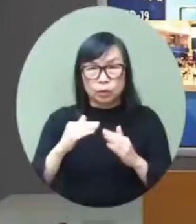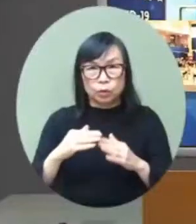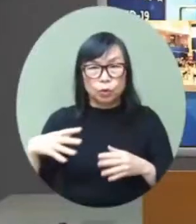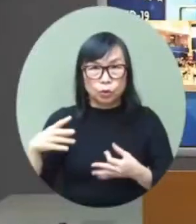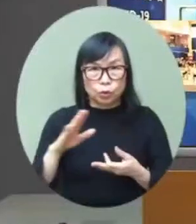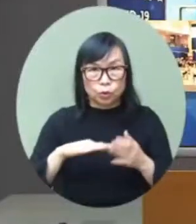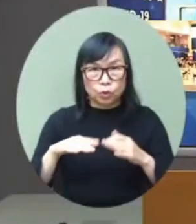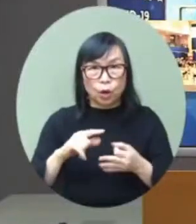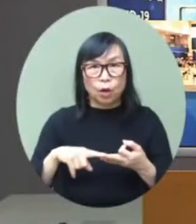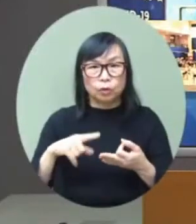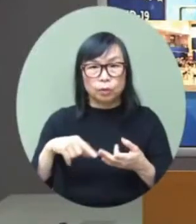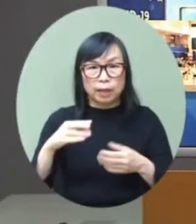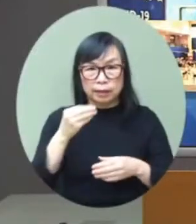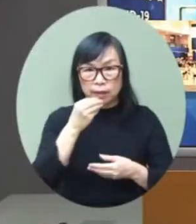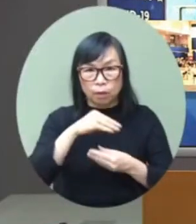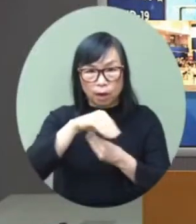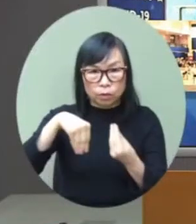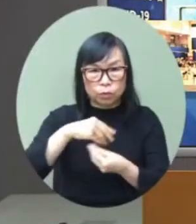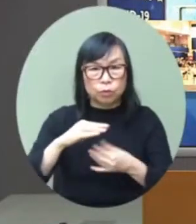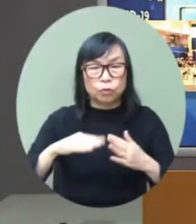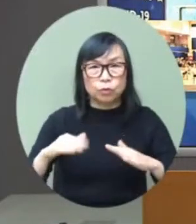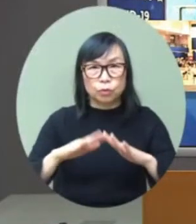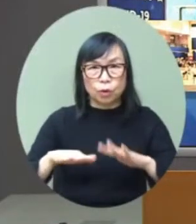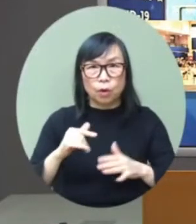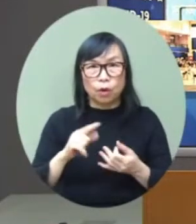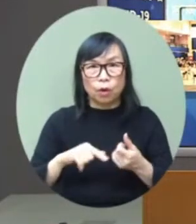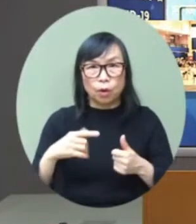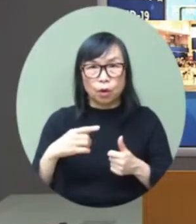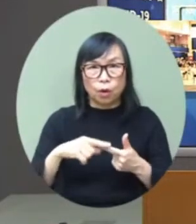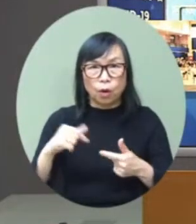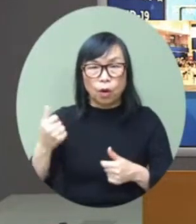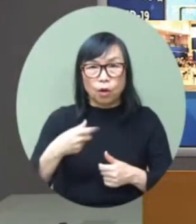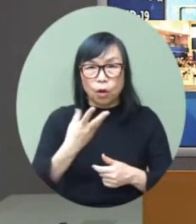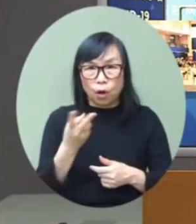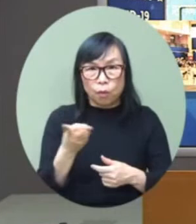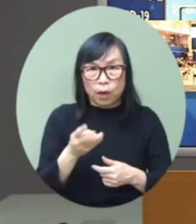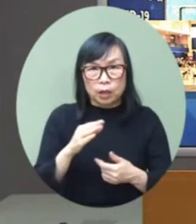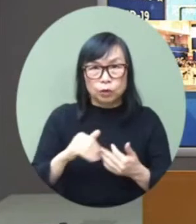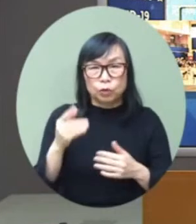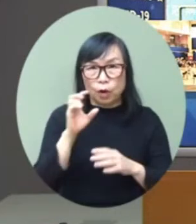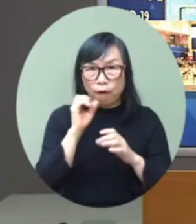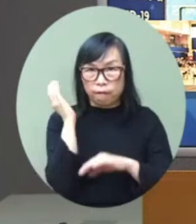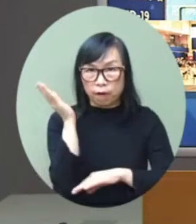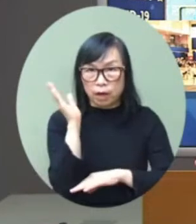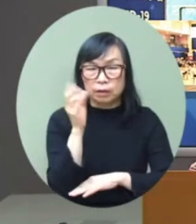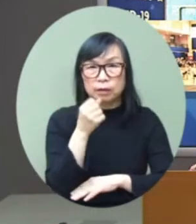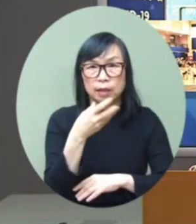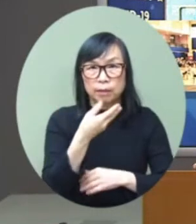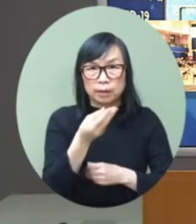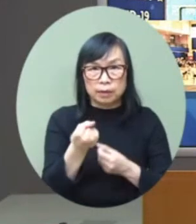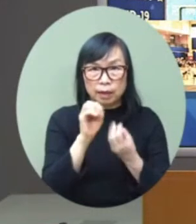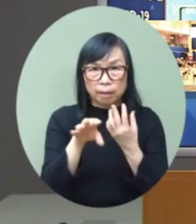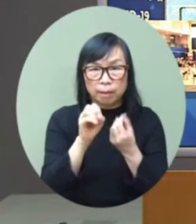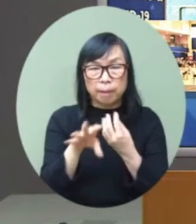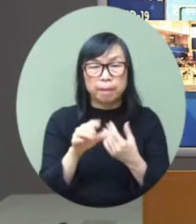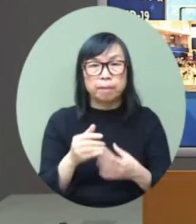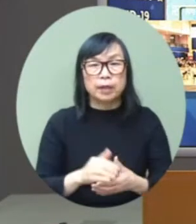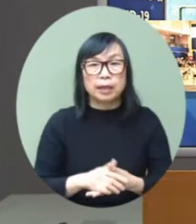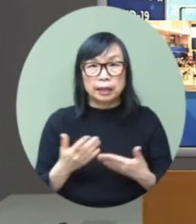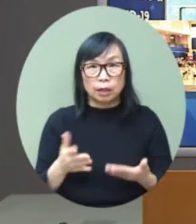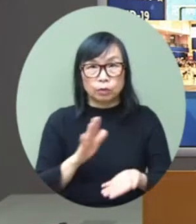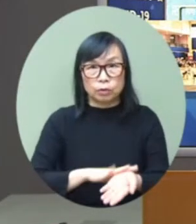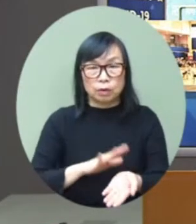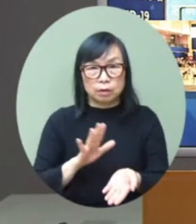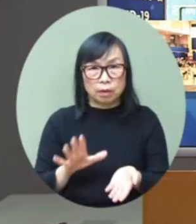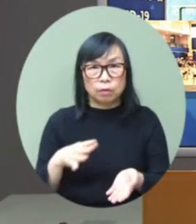also have the Secretary for Food and Health, the Director for Health, as well as Director for Food and Environmental Hygiene. The CE as well